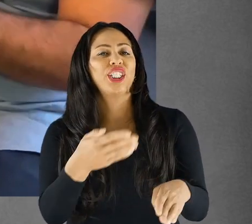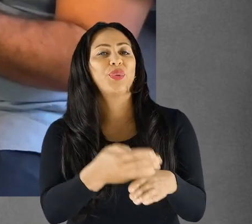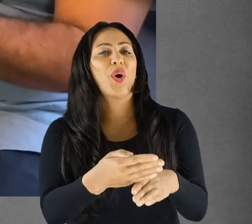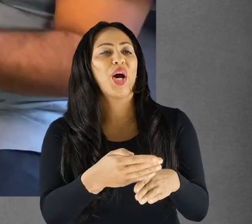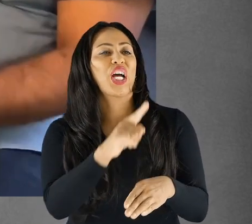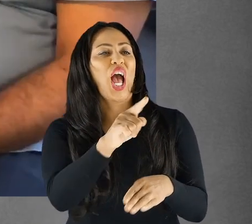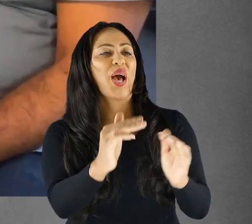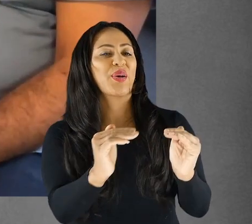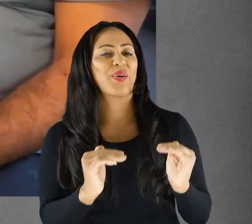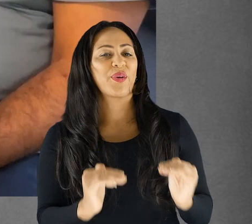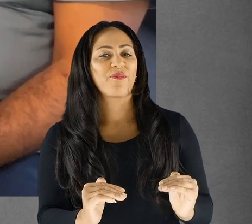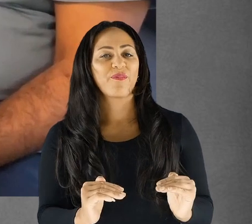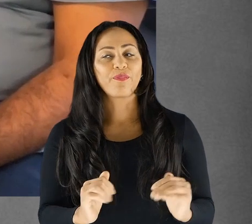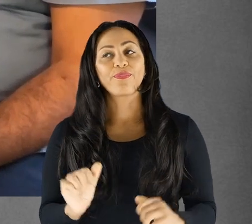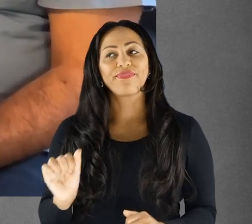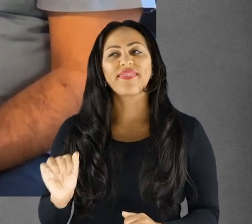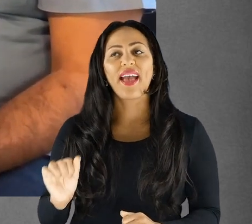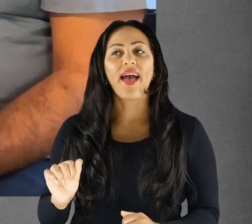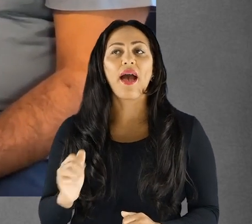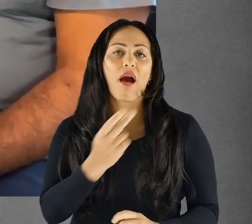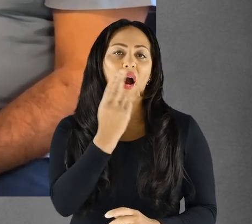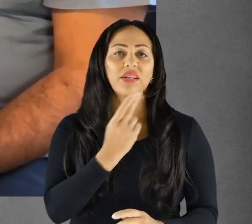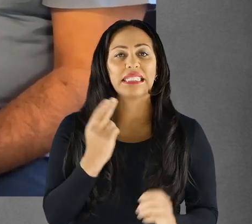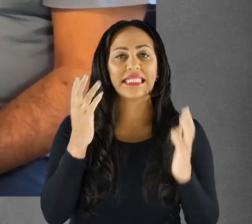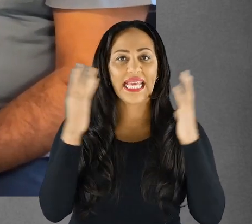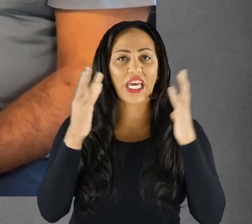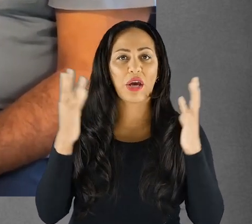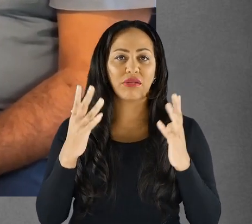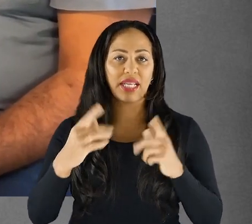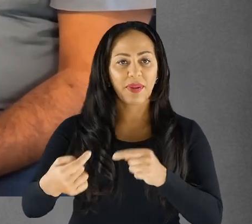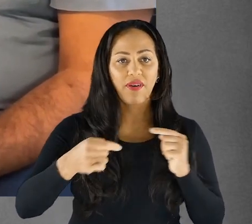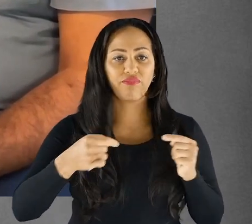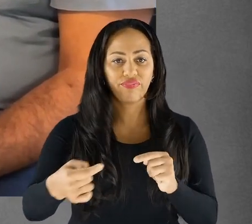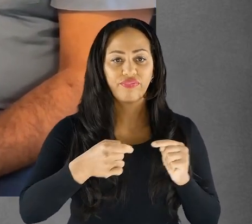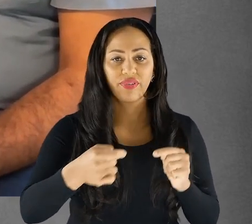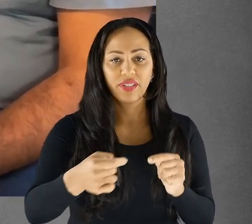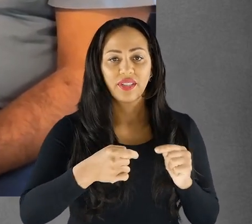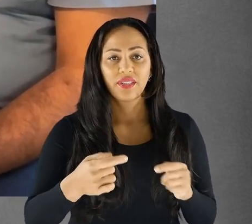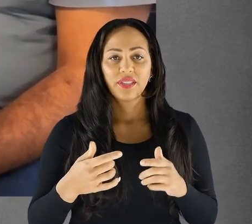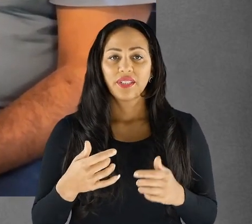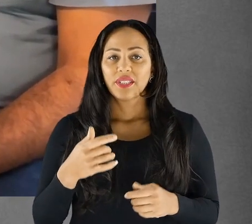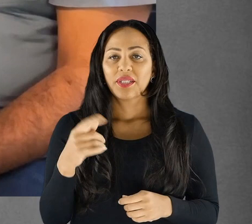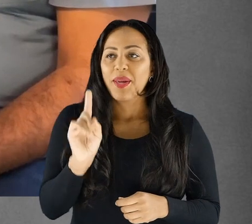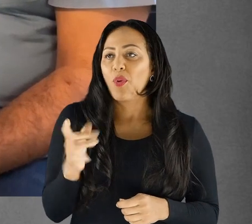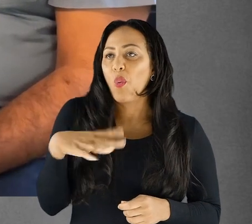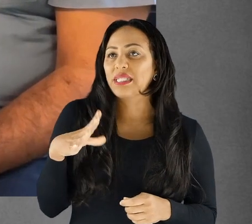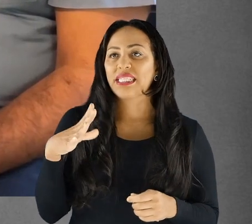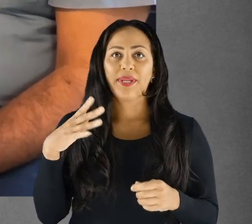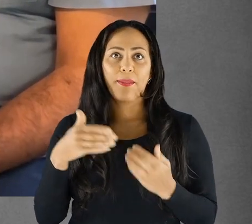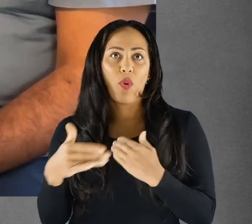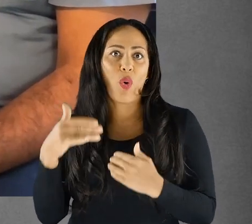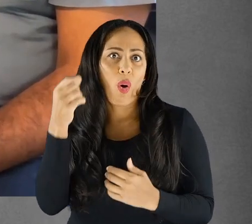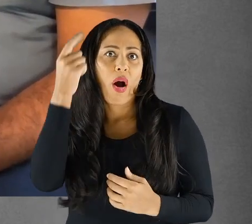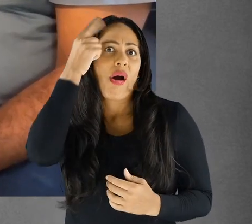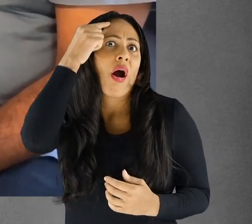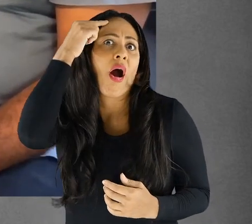lower, lesser, and I had that struggle, an artistic ego, isn't it? Because you want the people who, whatever, more cerebral or more and